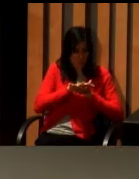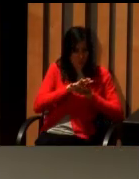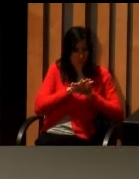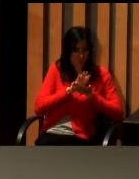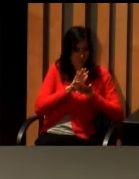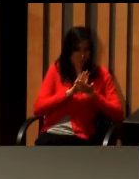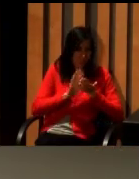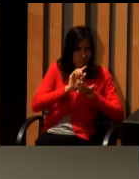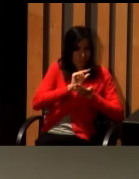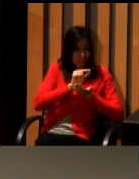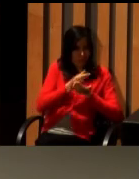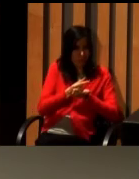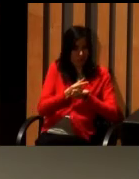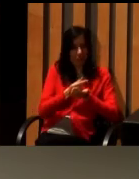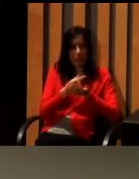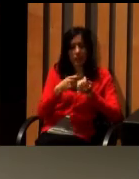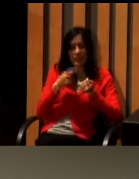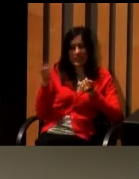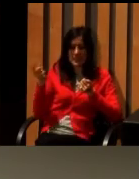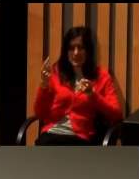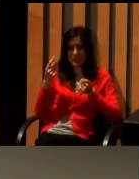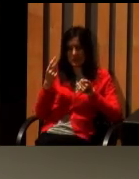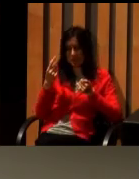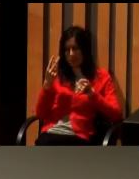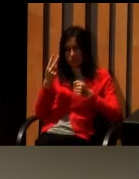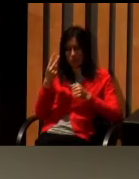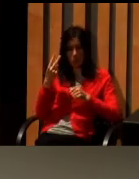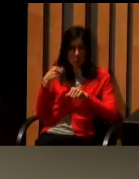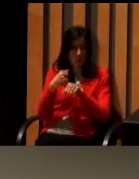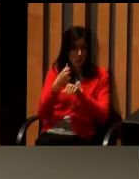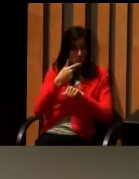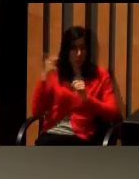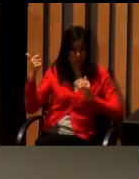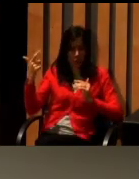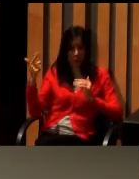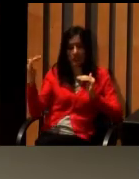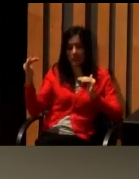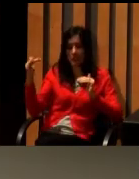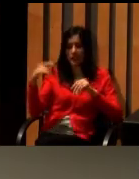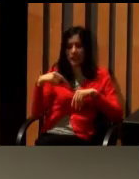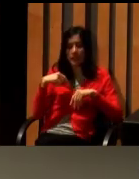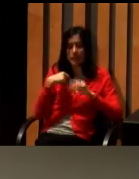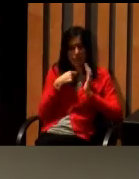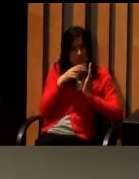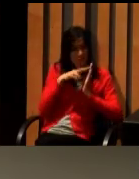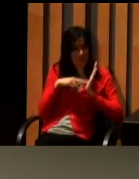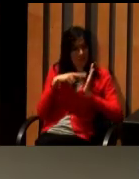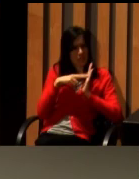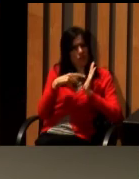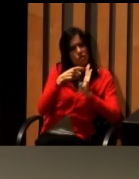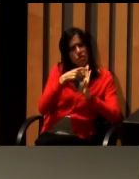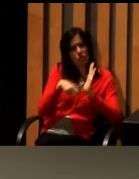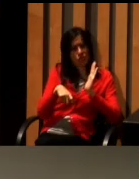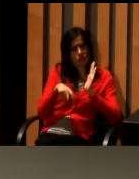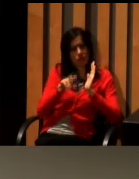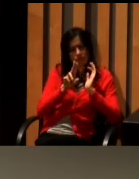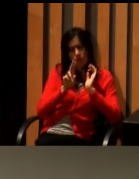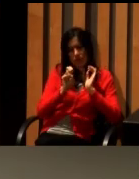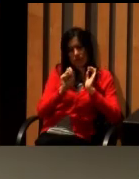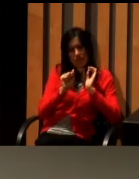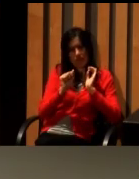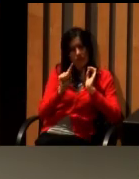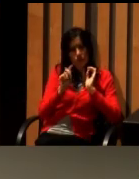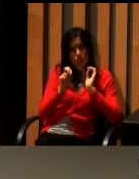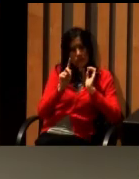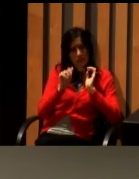actually look older than him now, but he's actually a couple years ahead of me. And I'd read an article in USA Today while I was getting out of school